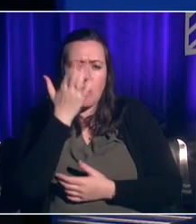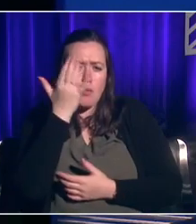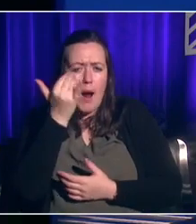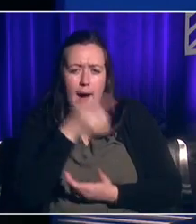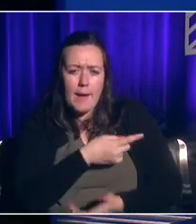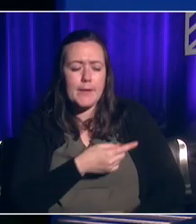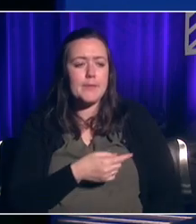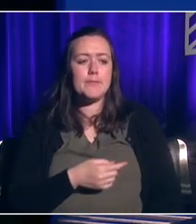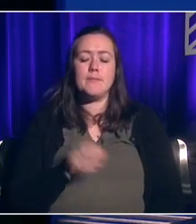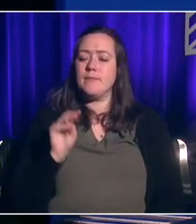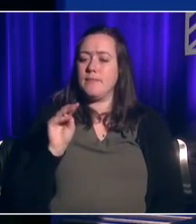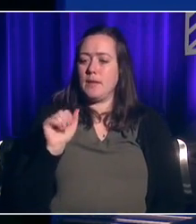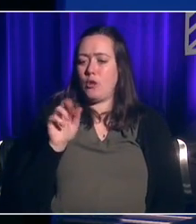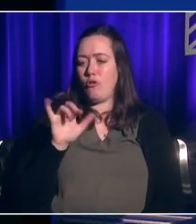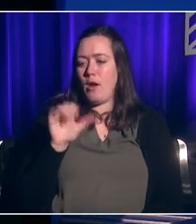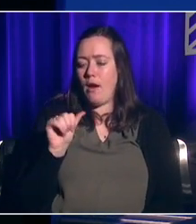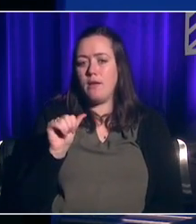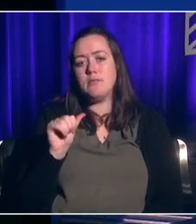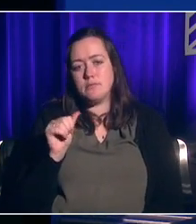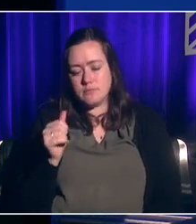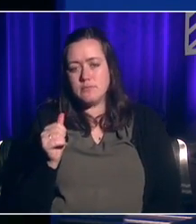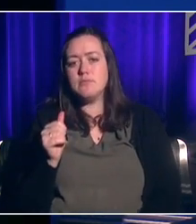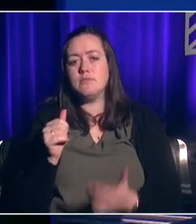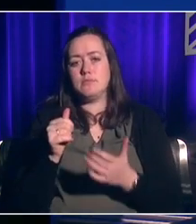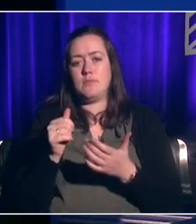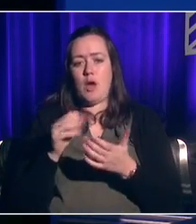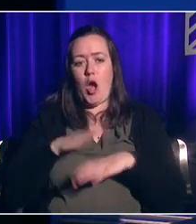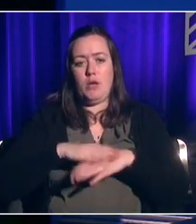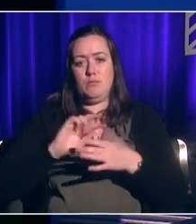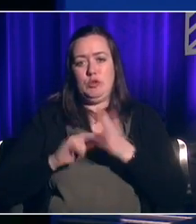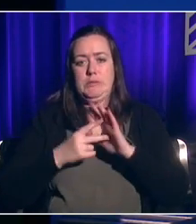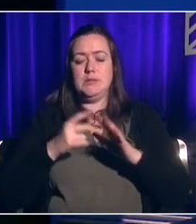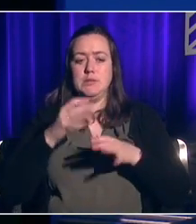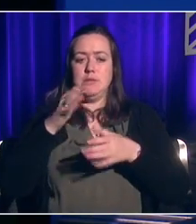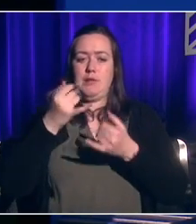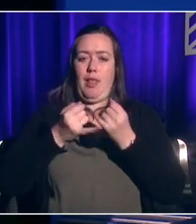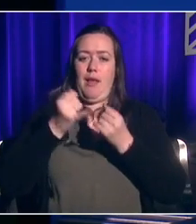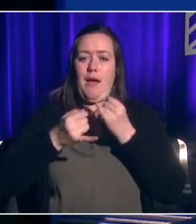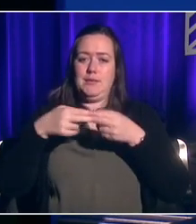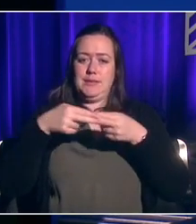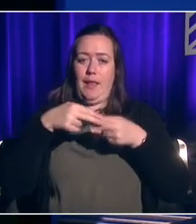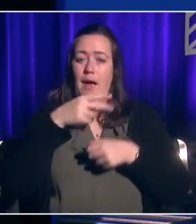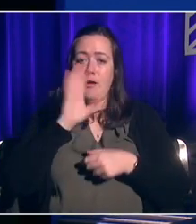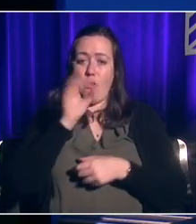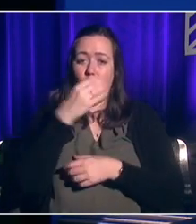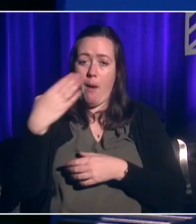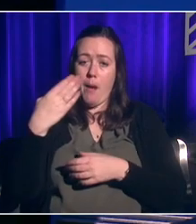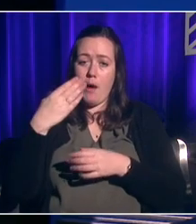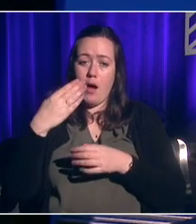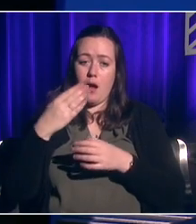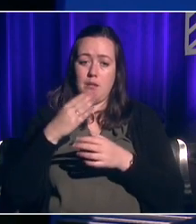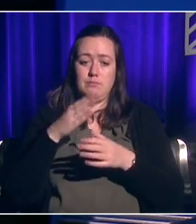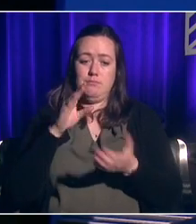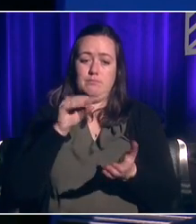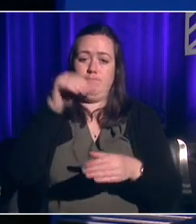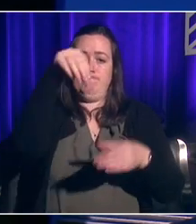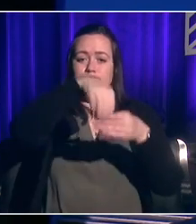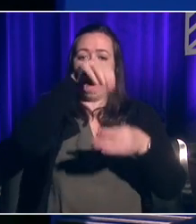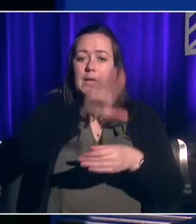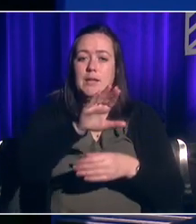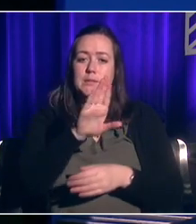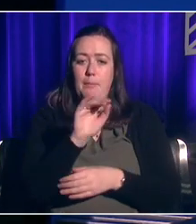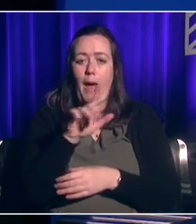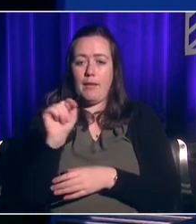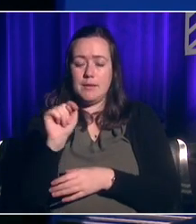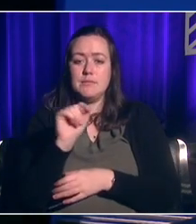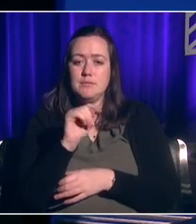purposely, the last slide is sort of President Obama casting his ballot was on purpose because millennials voted for him and his ideals.